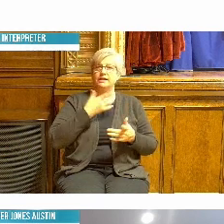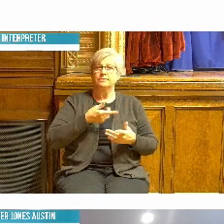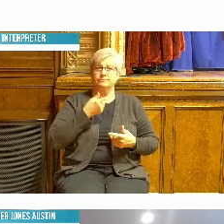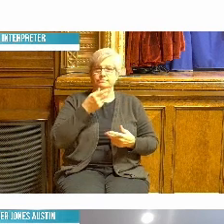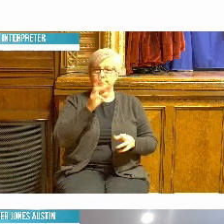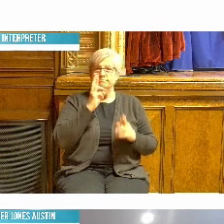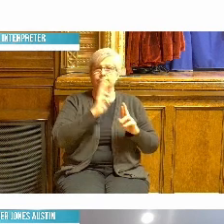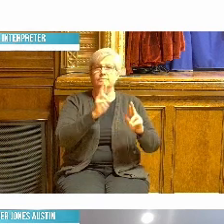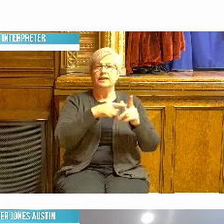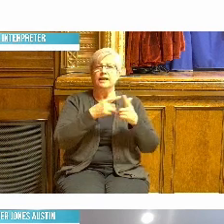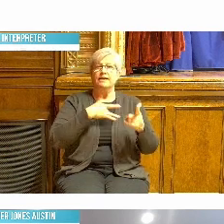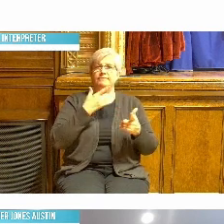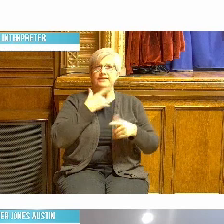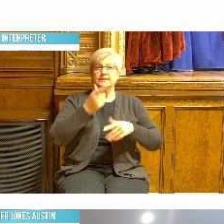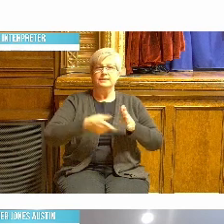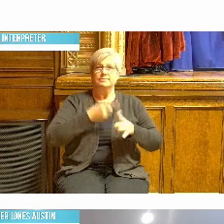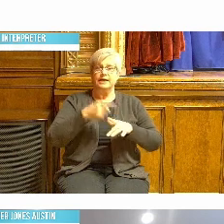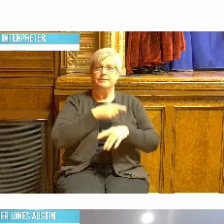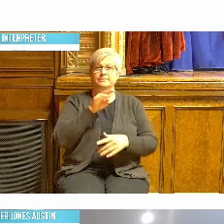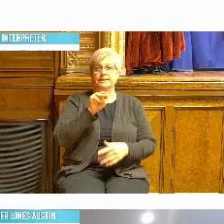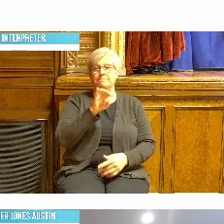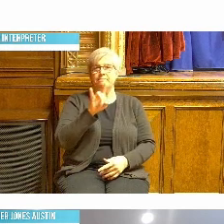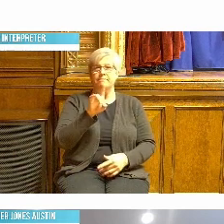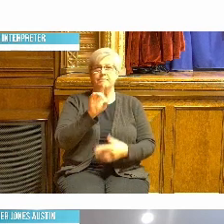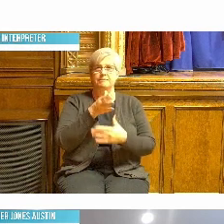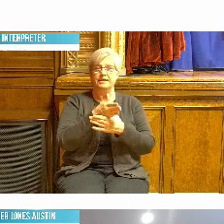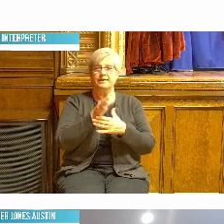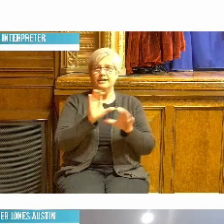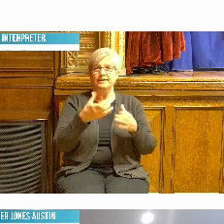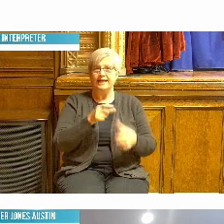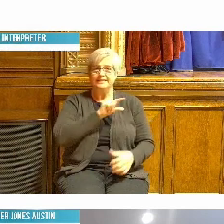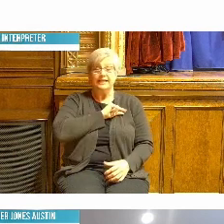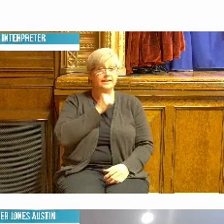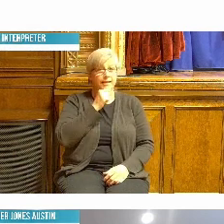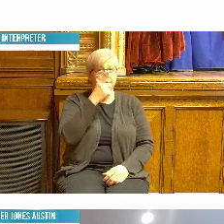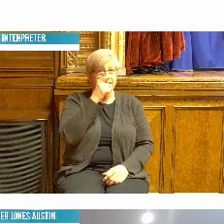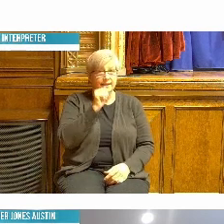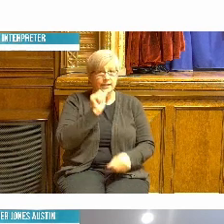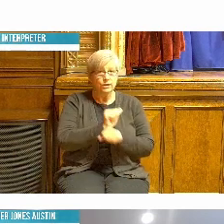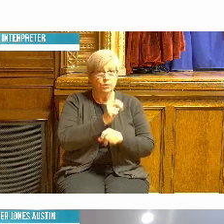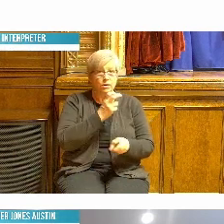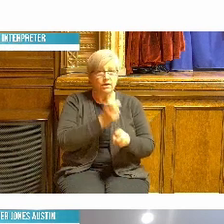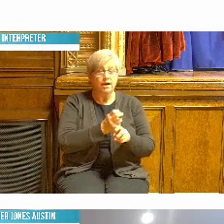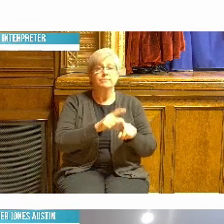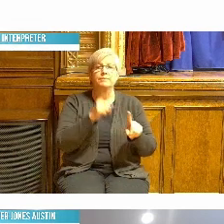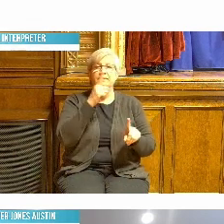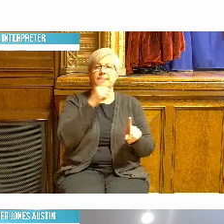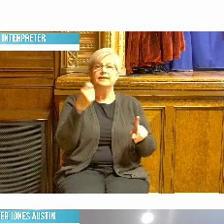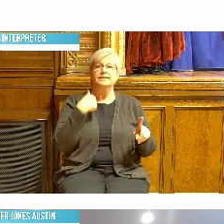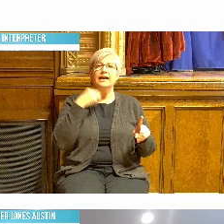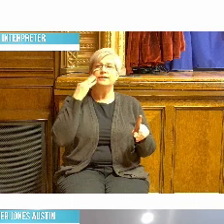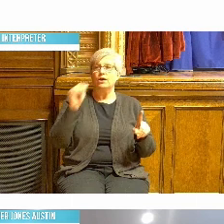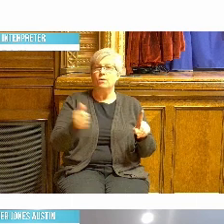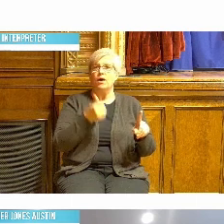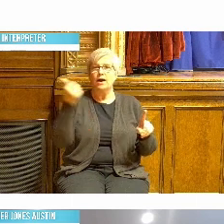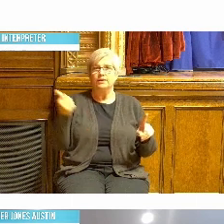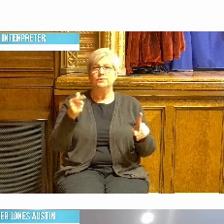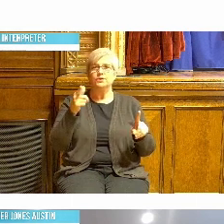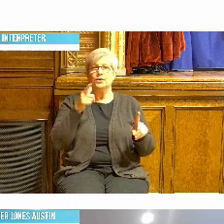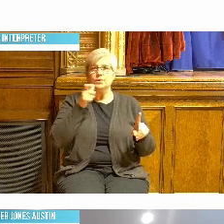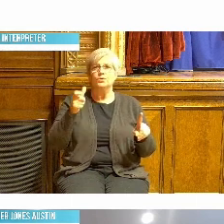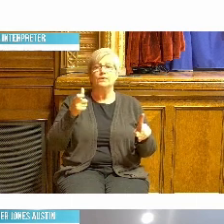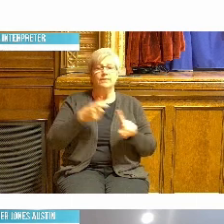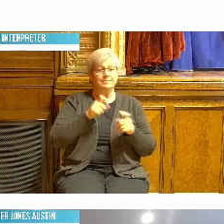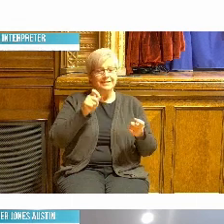at times I feel middle-class guilt. Not because I didn't work hard, but because I know others who came from